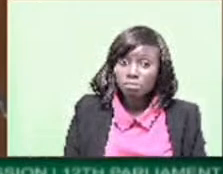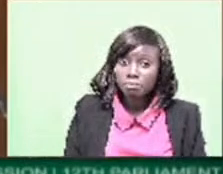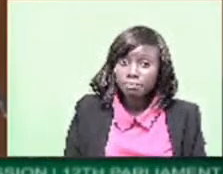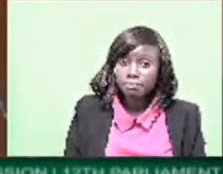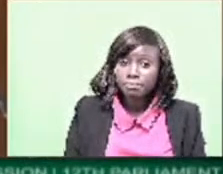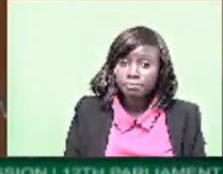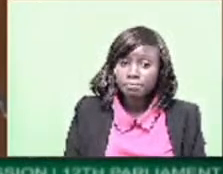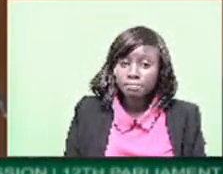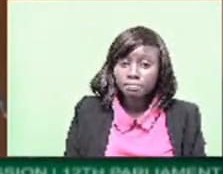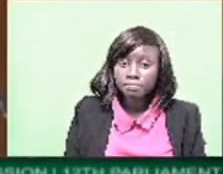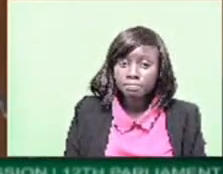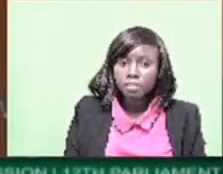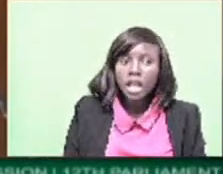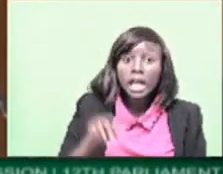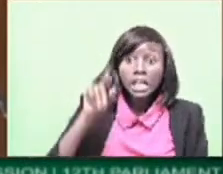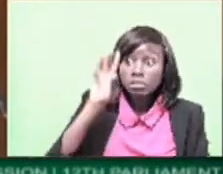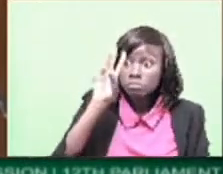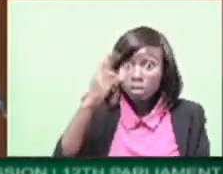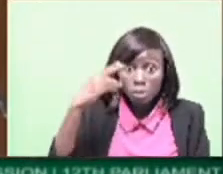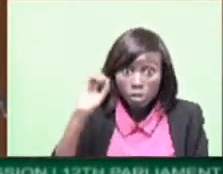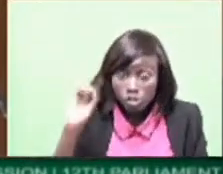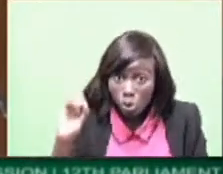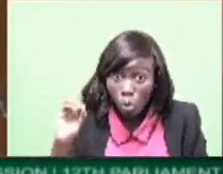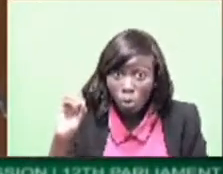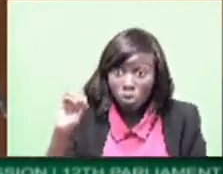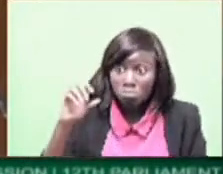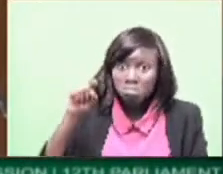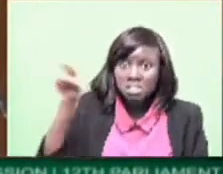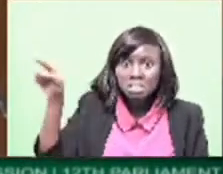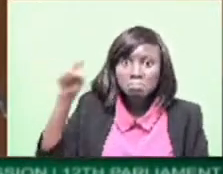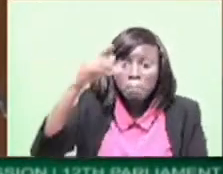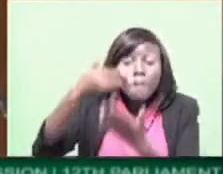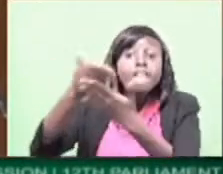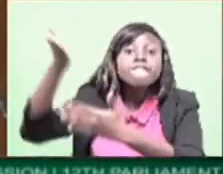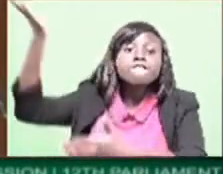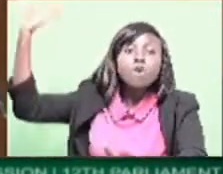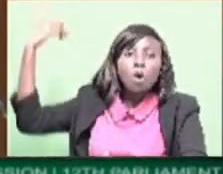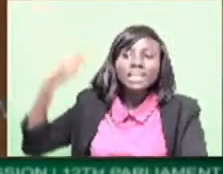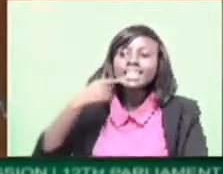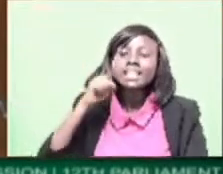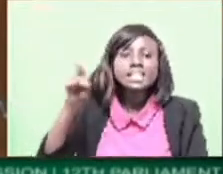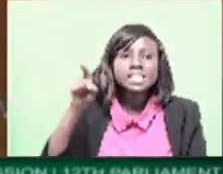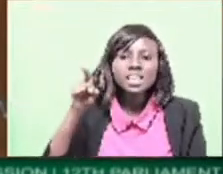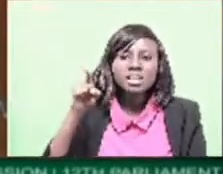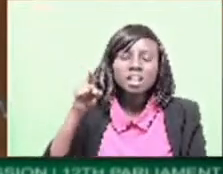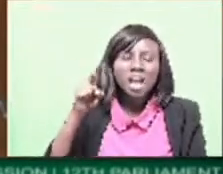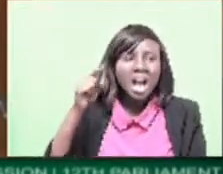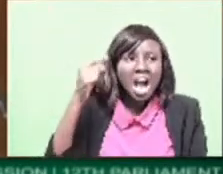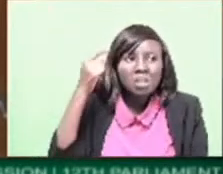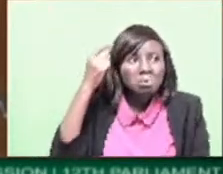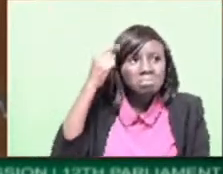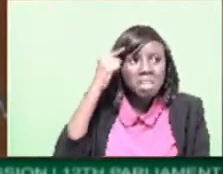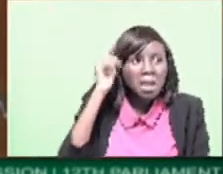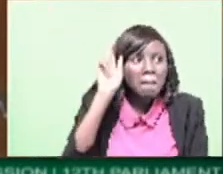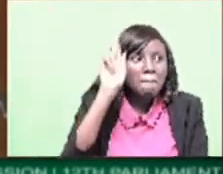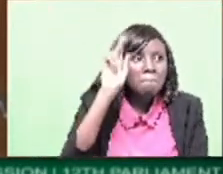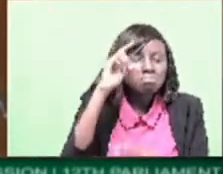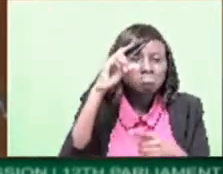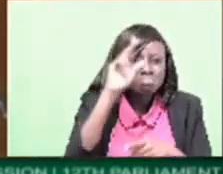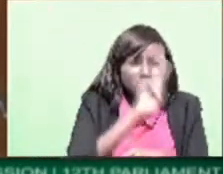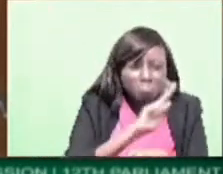think the use of masks was going to help prevent the spread of this virus. However, this government,